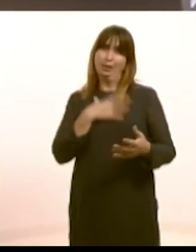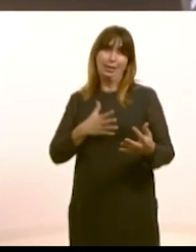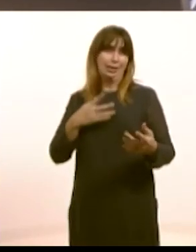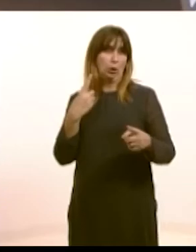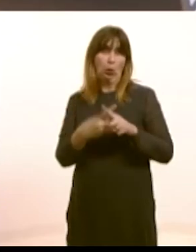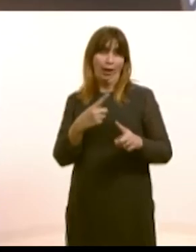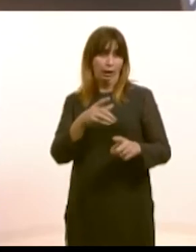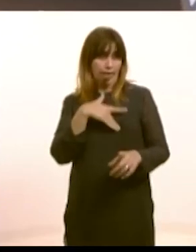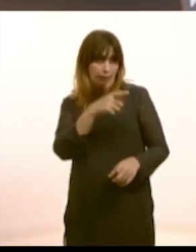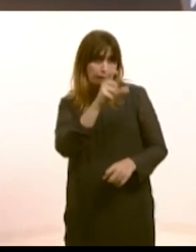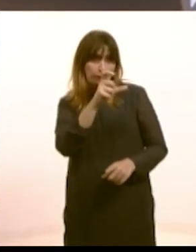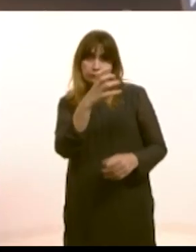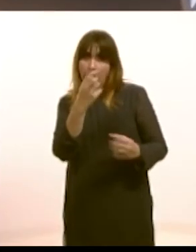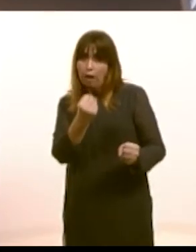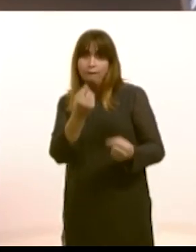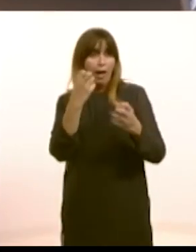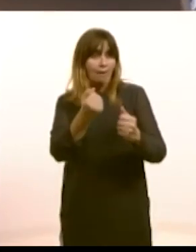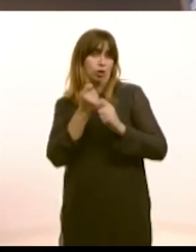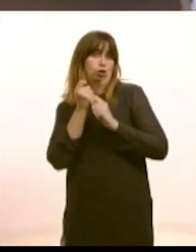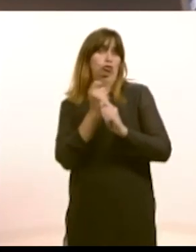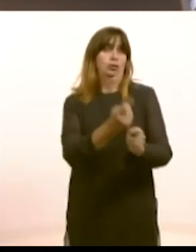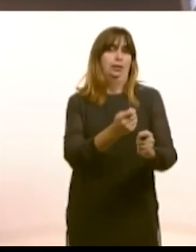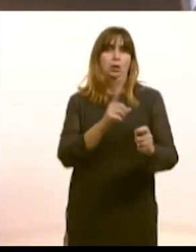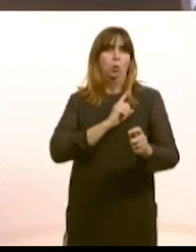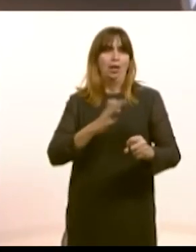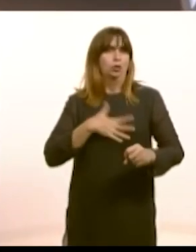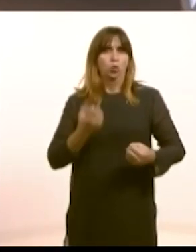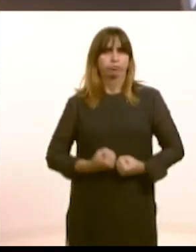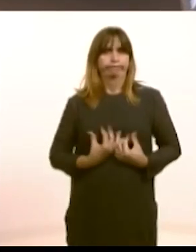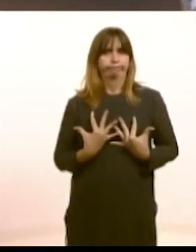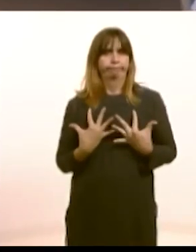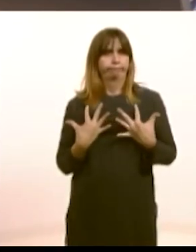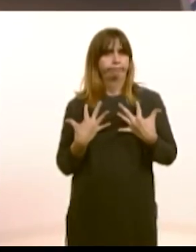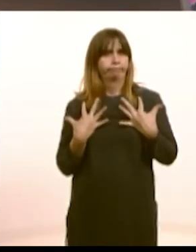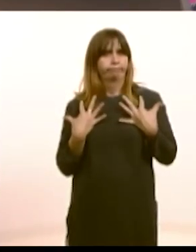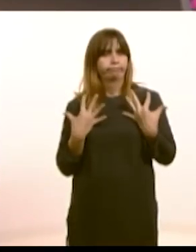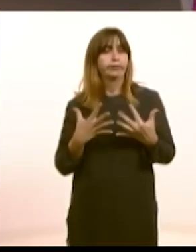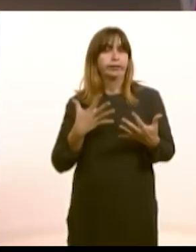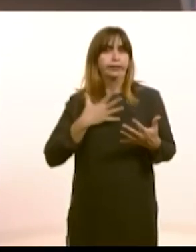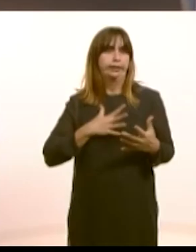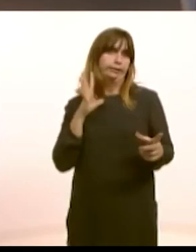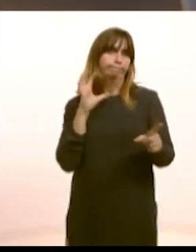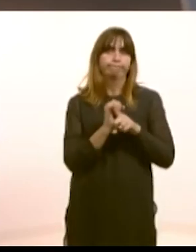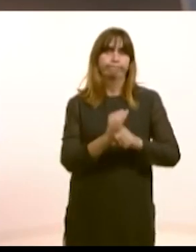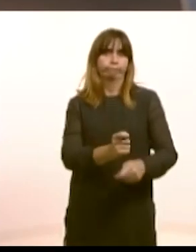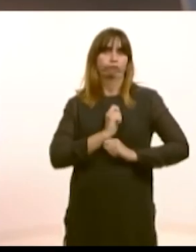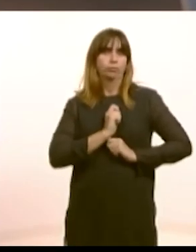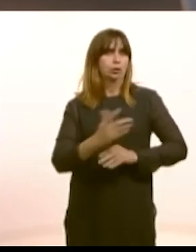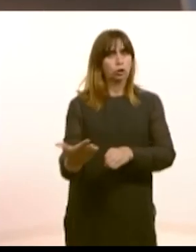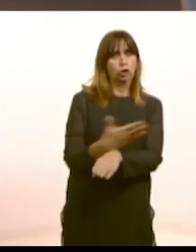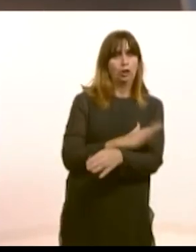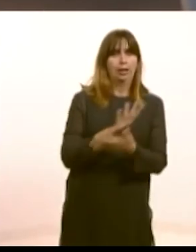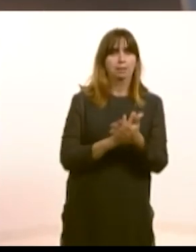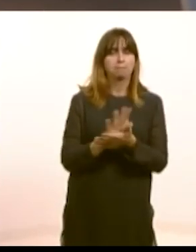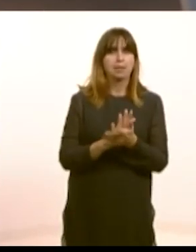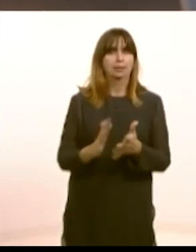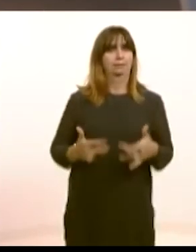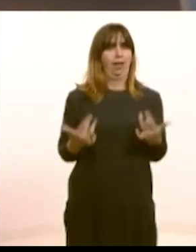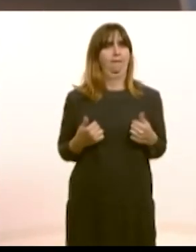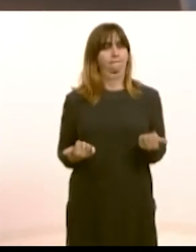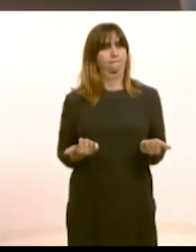intervention reduces the risk that the cancer will spread and increases the chances of survival. What support is the Welsh